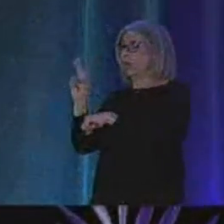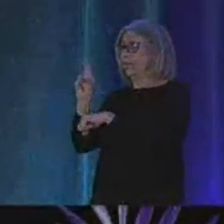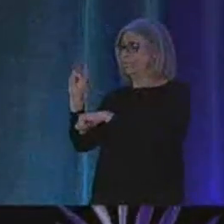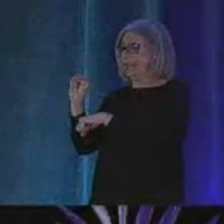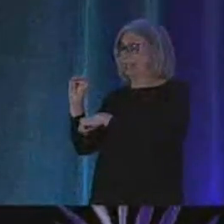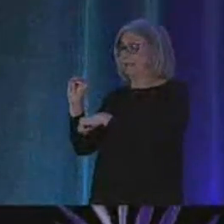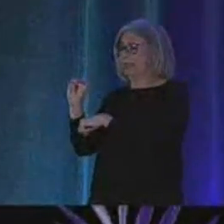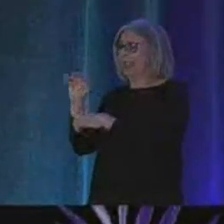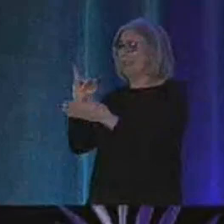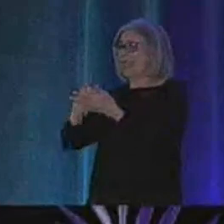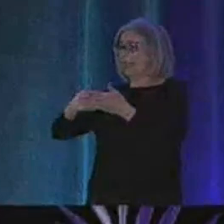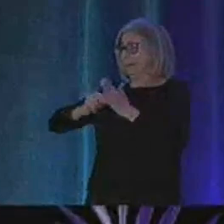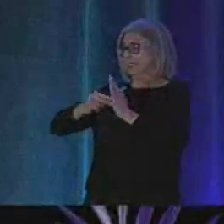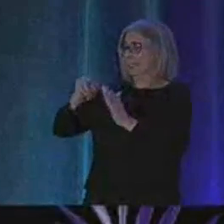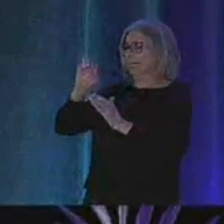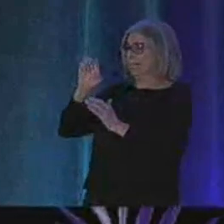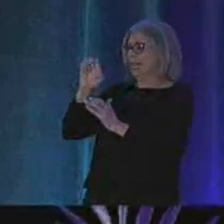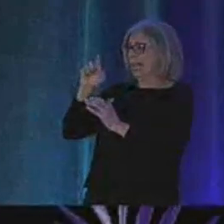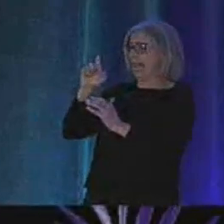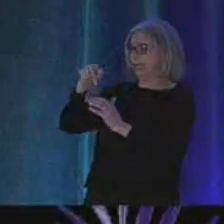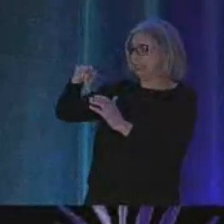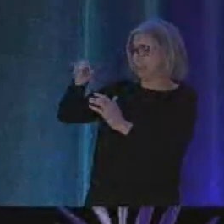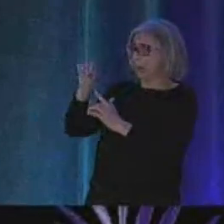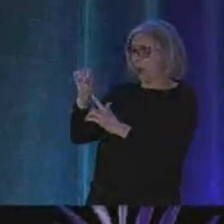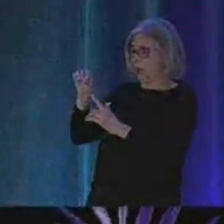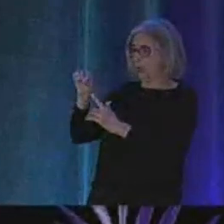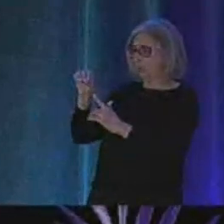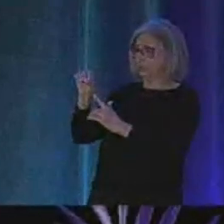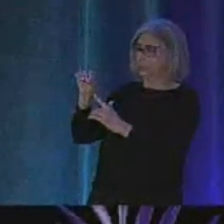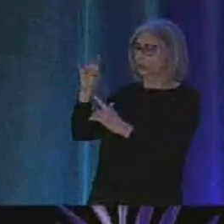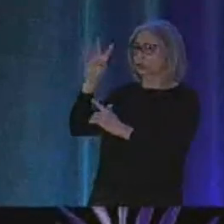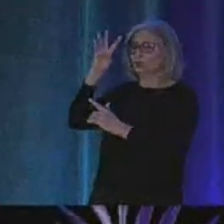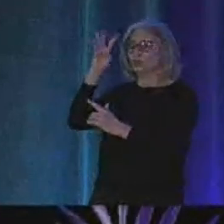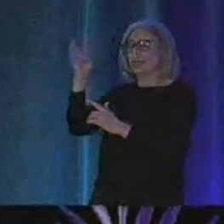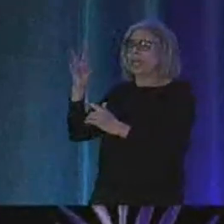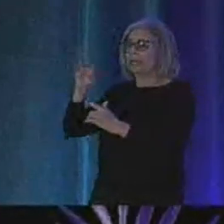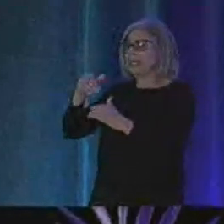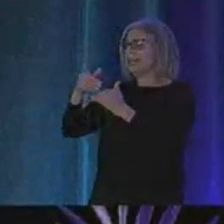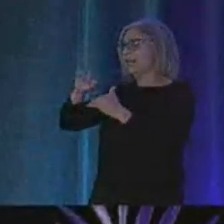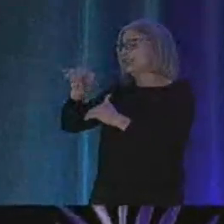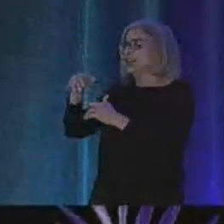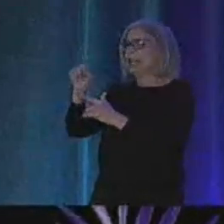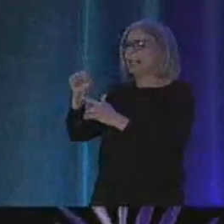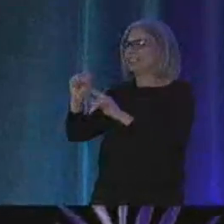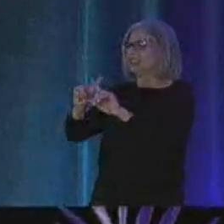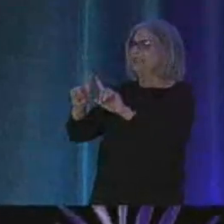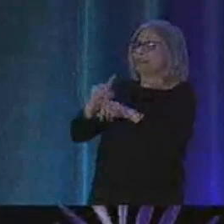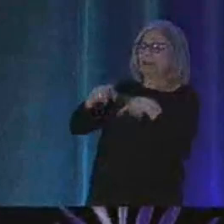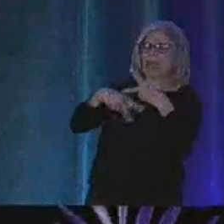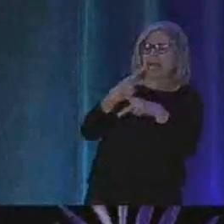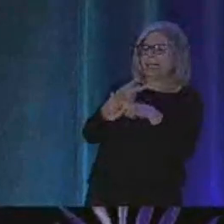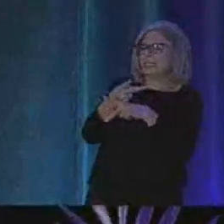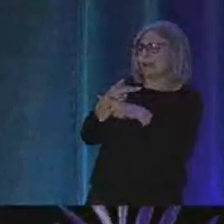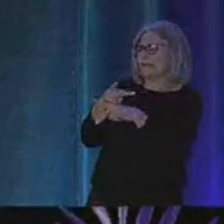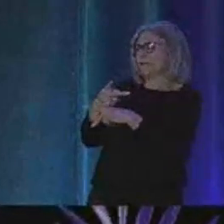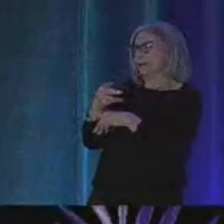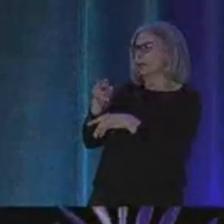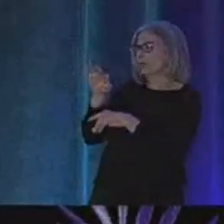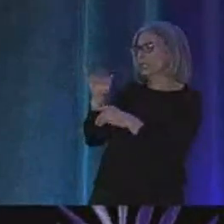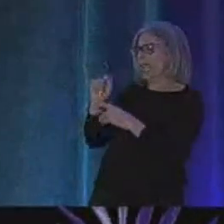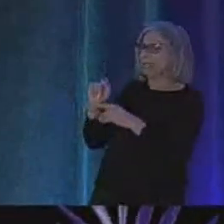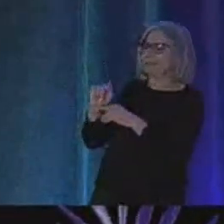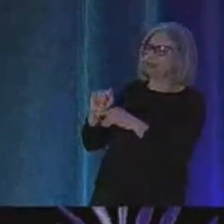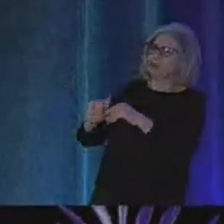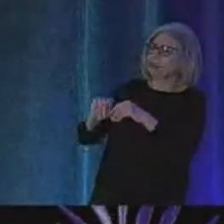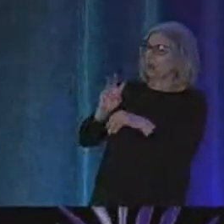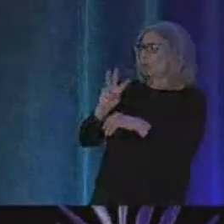is Expo. So similar to, Create React App, you have Next.js, and you have different flavors of React web apps. There are a couple